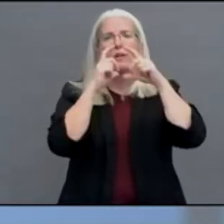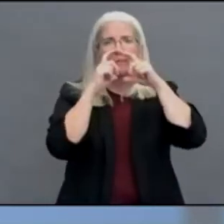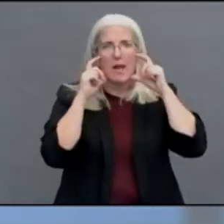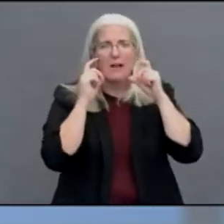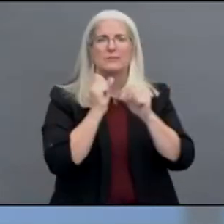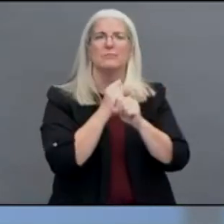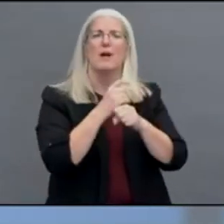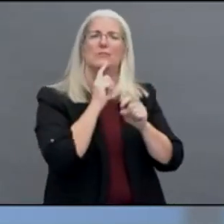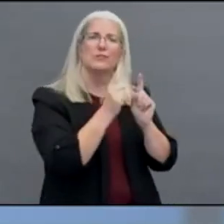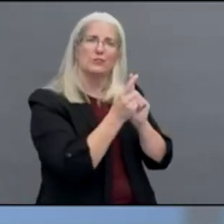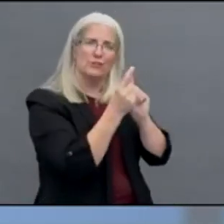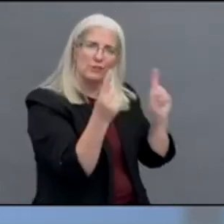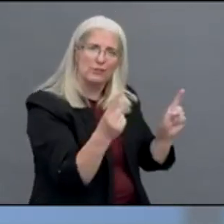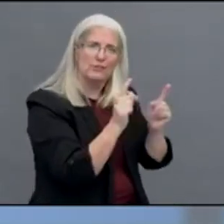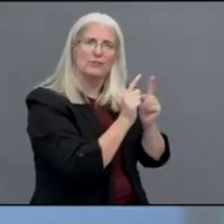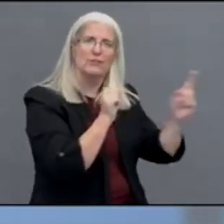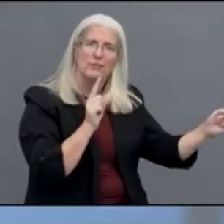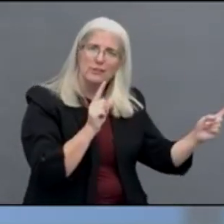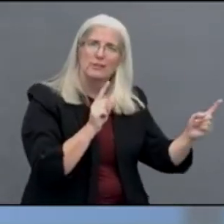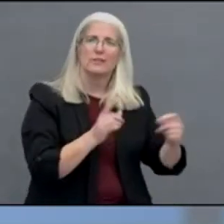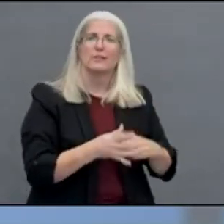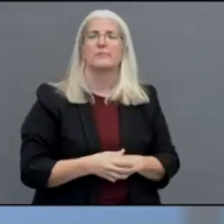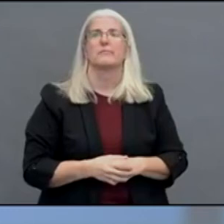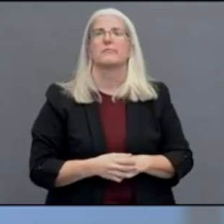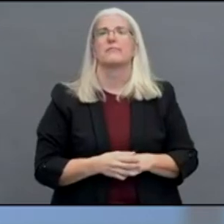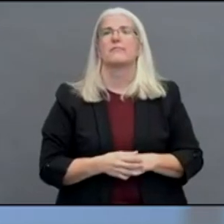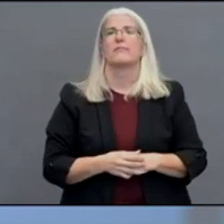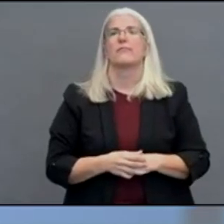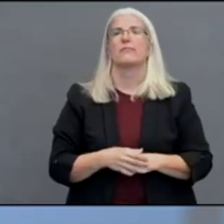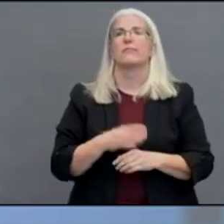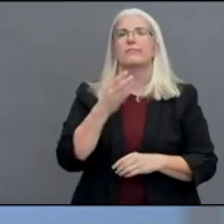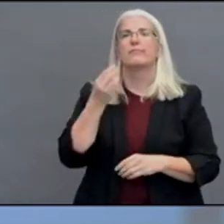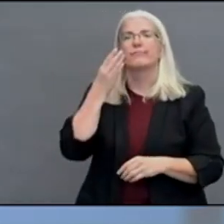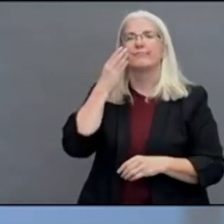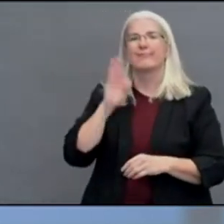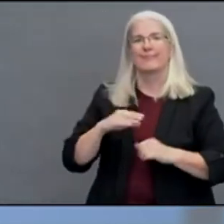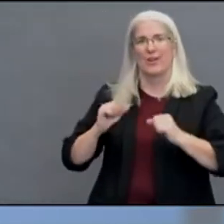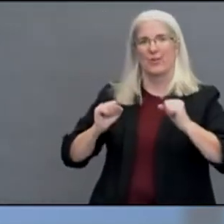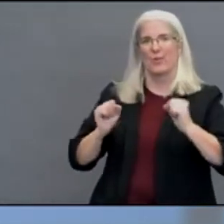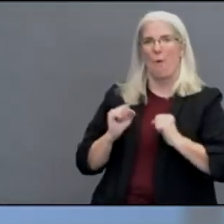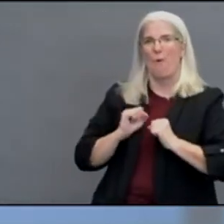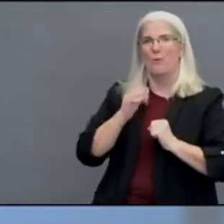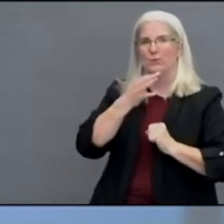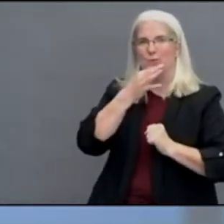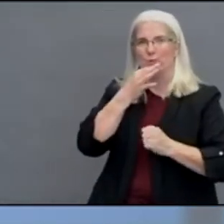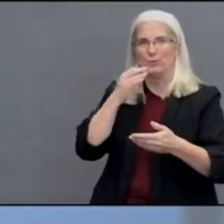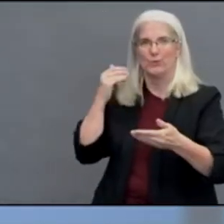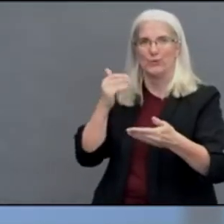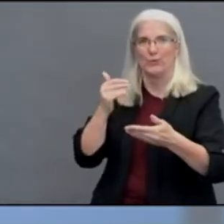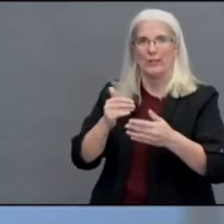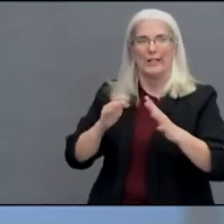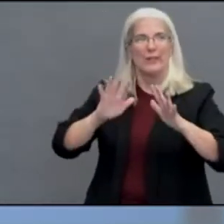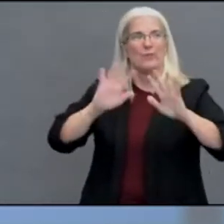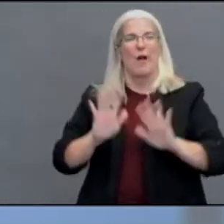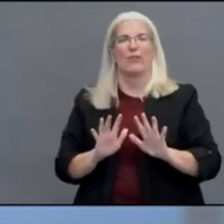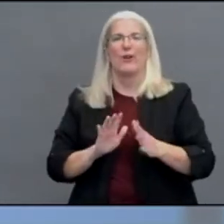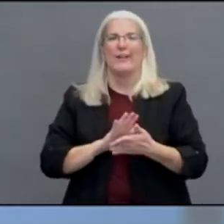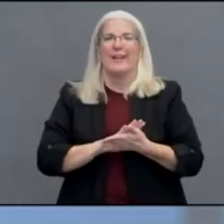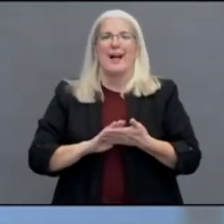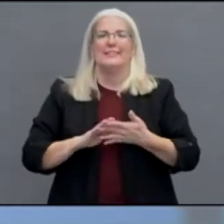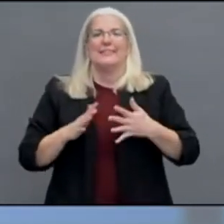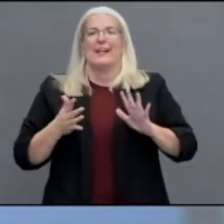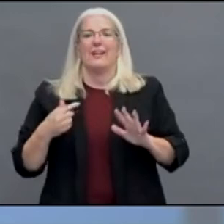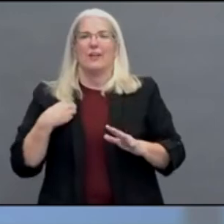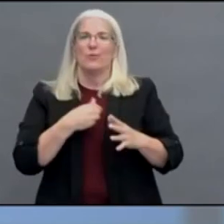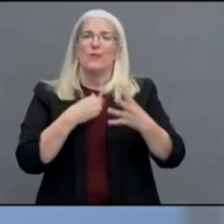social distance from one another. And I know the cold weather is coming and we want to take our families indoors and we want to gather